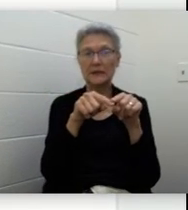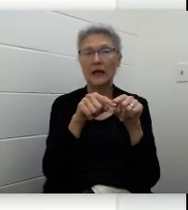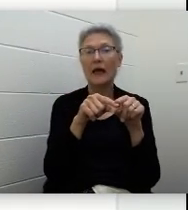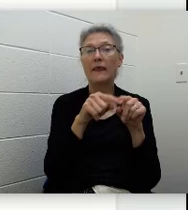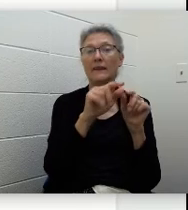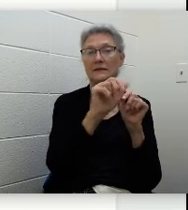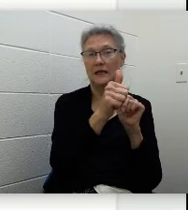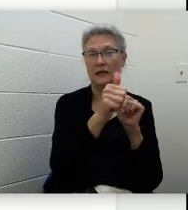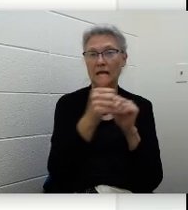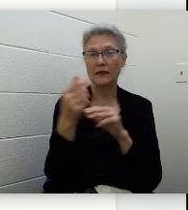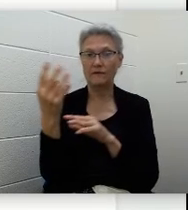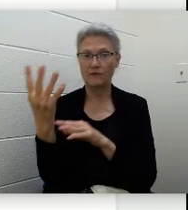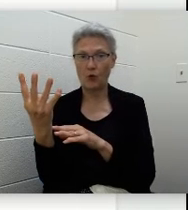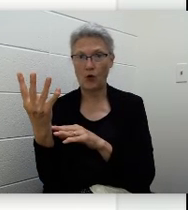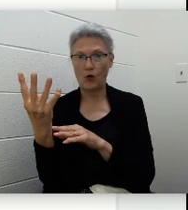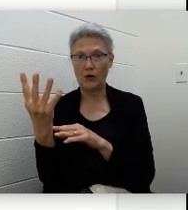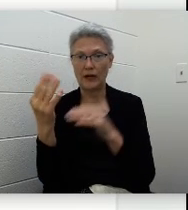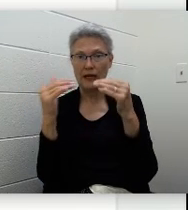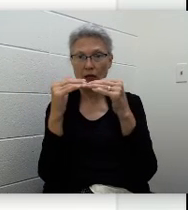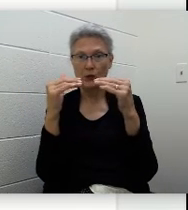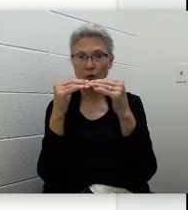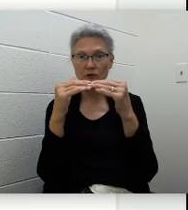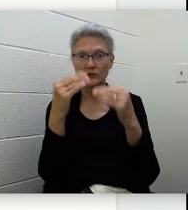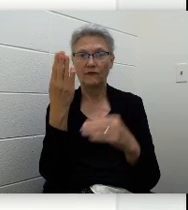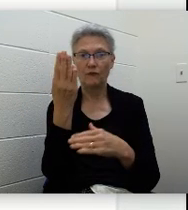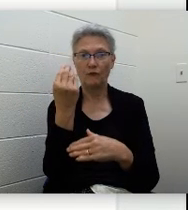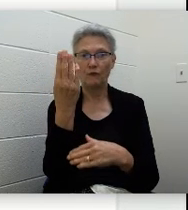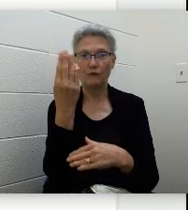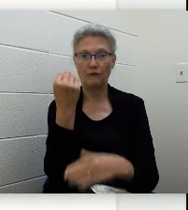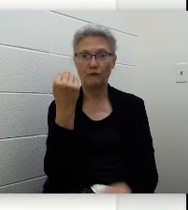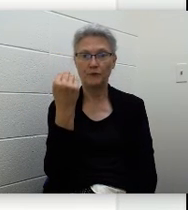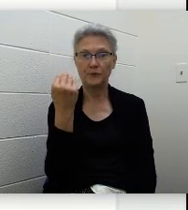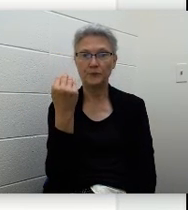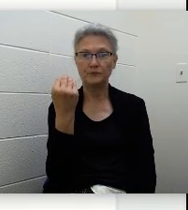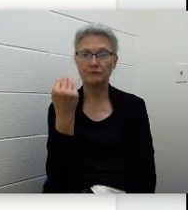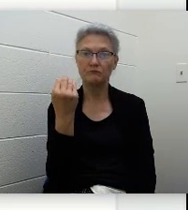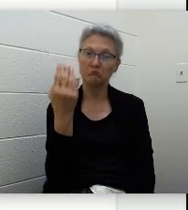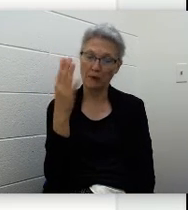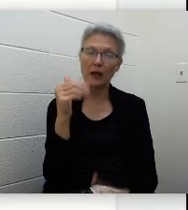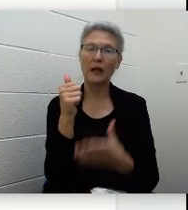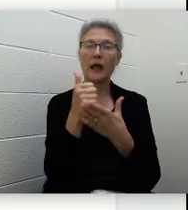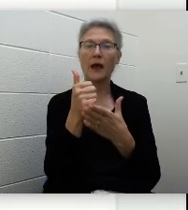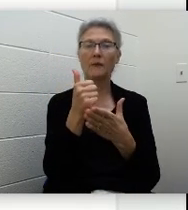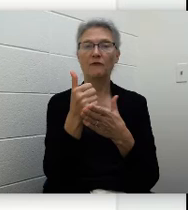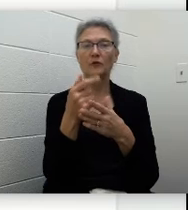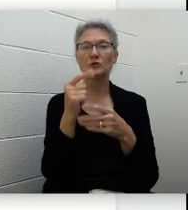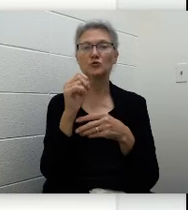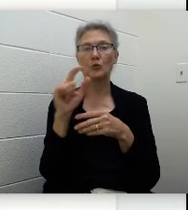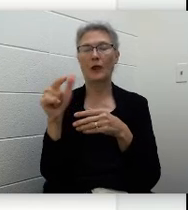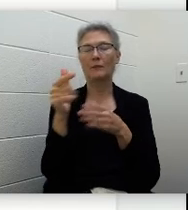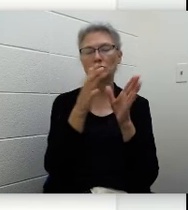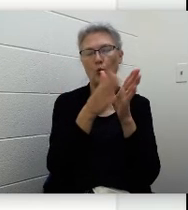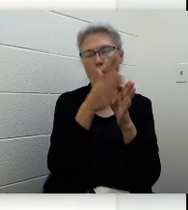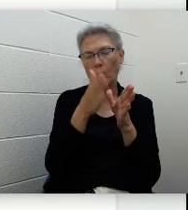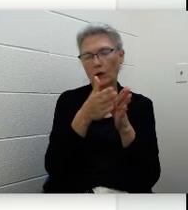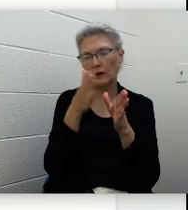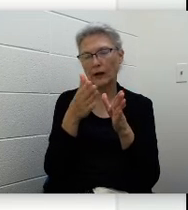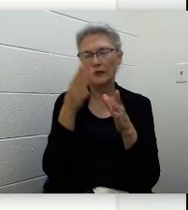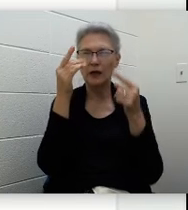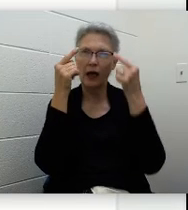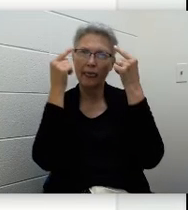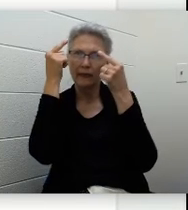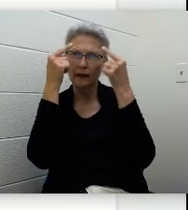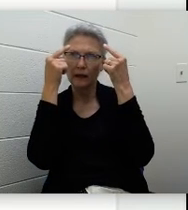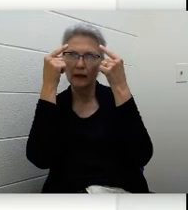this 4 makes the number 14? It's kind of a helpful tool to help us organize our thinking and